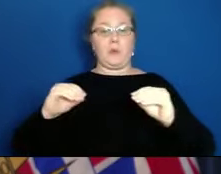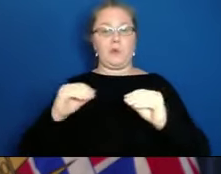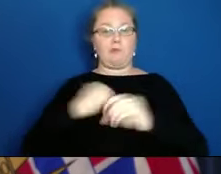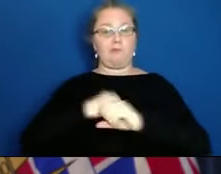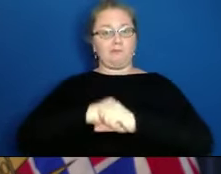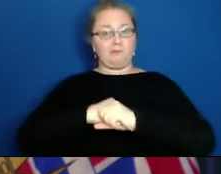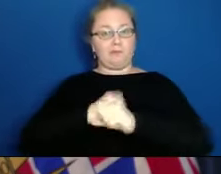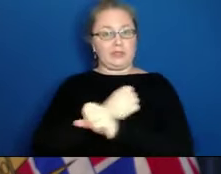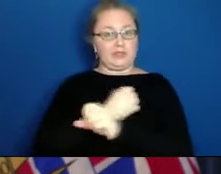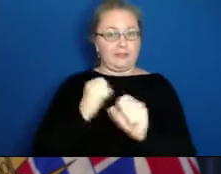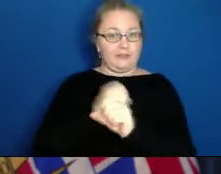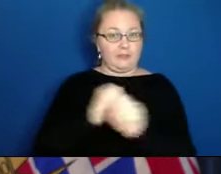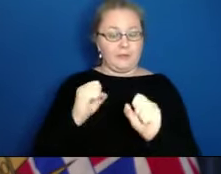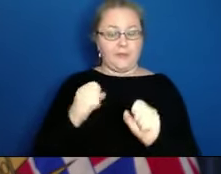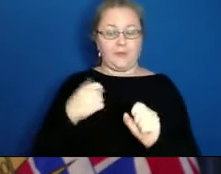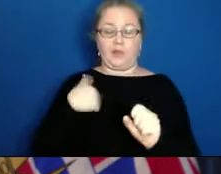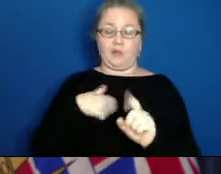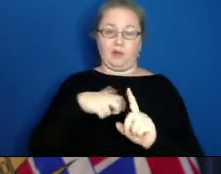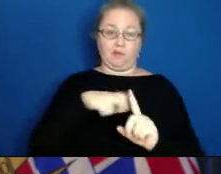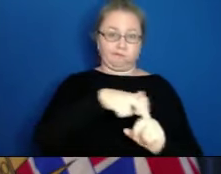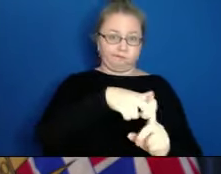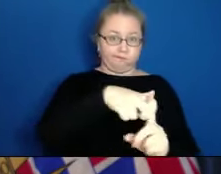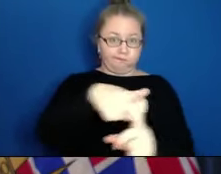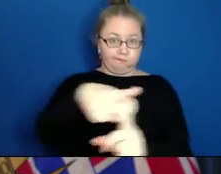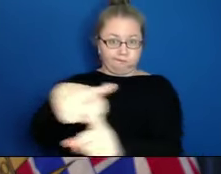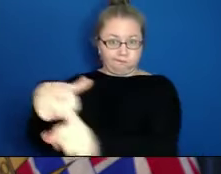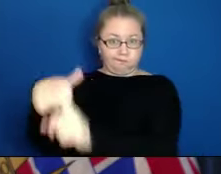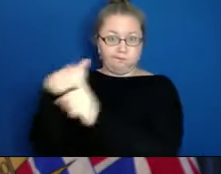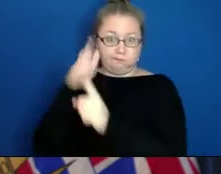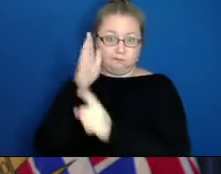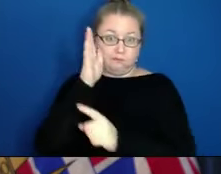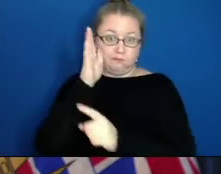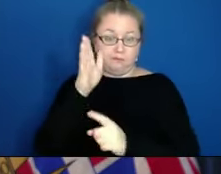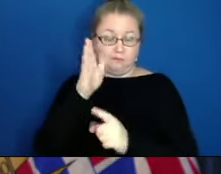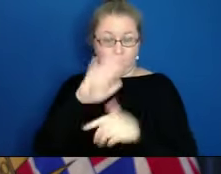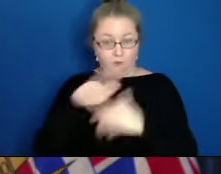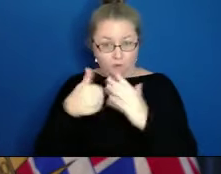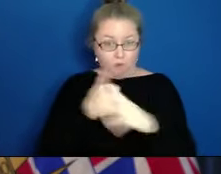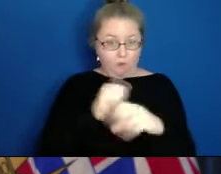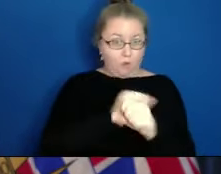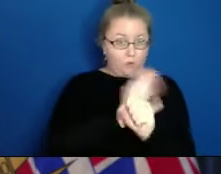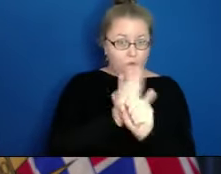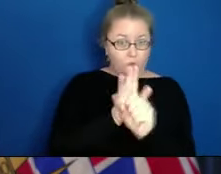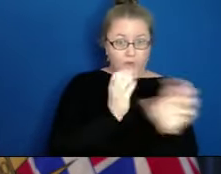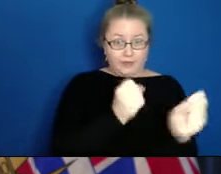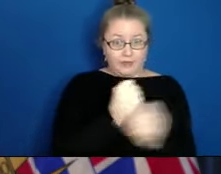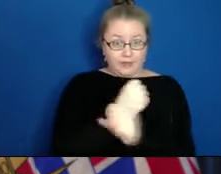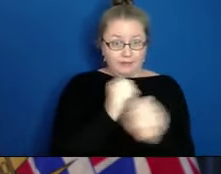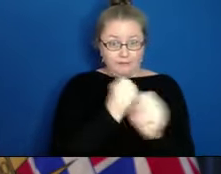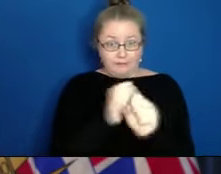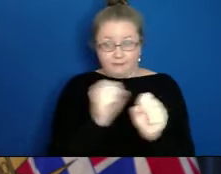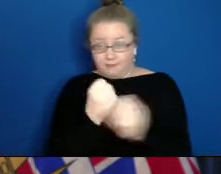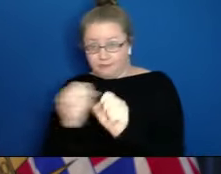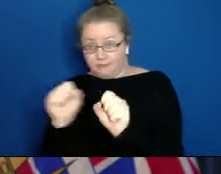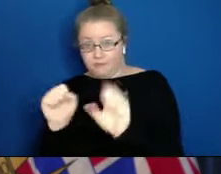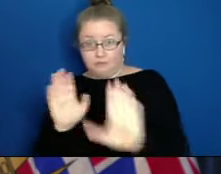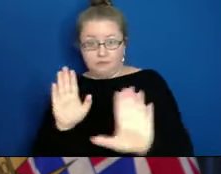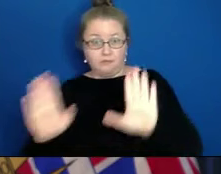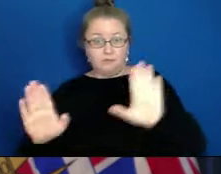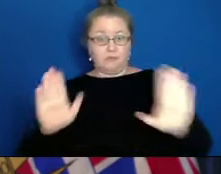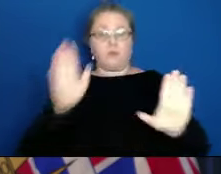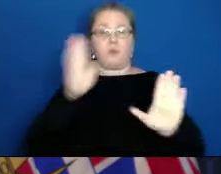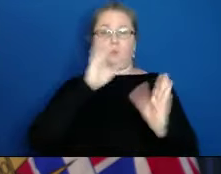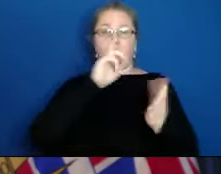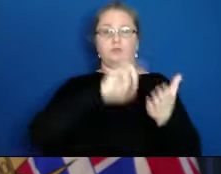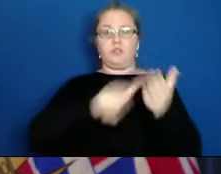particular effort to inspecting COVID safety plans, to making sure that they are being adhered to in these settings. And if we